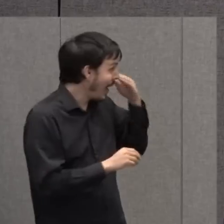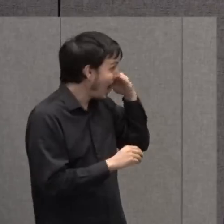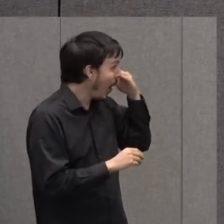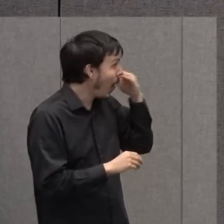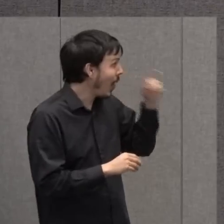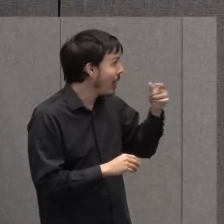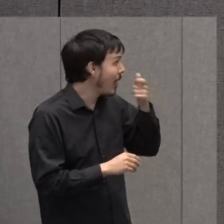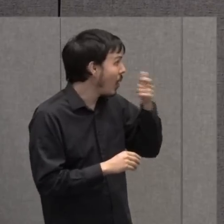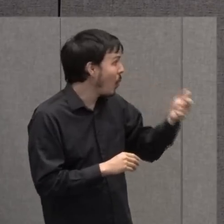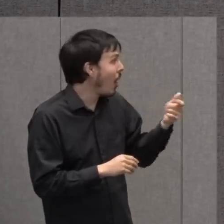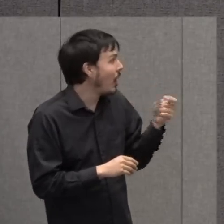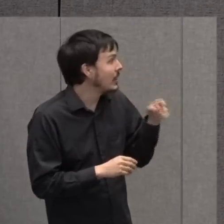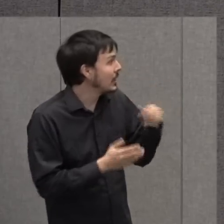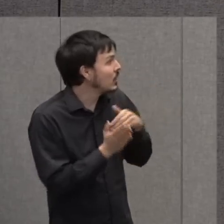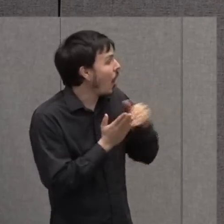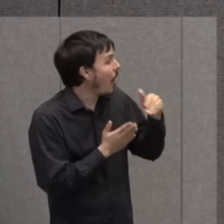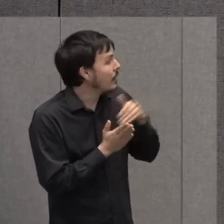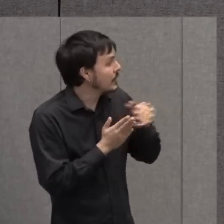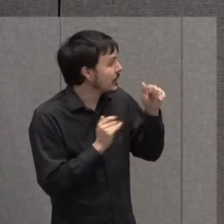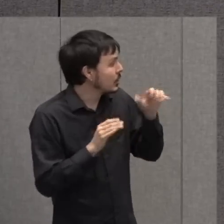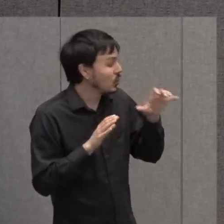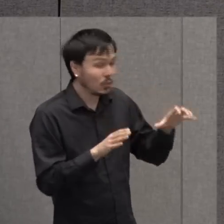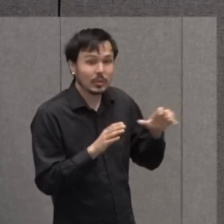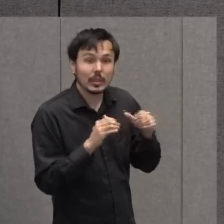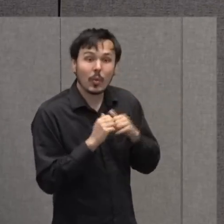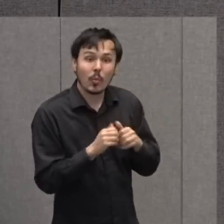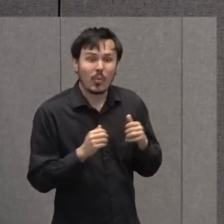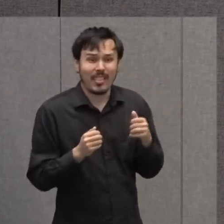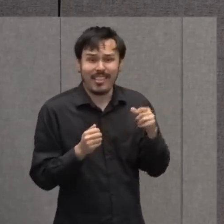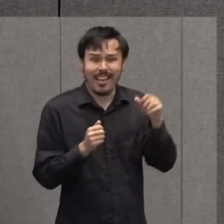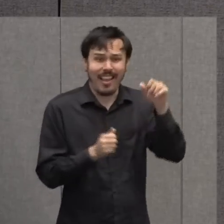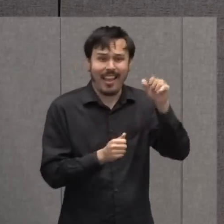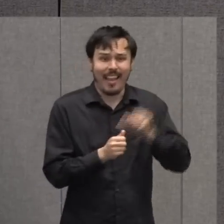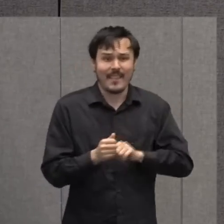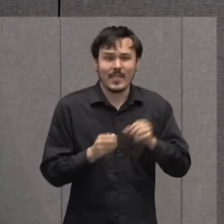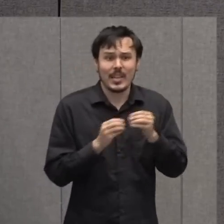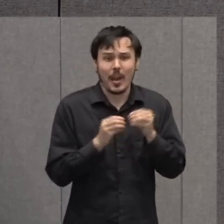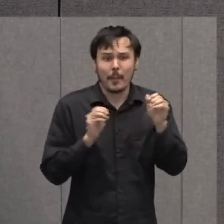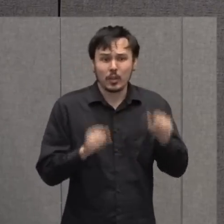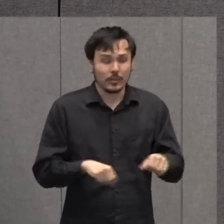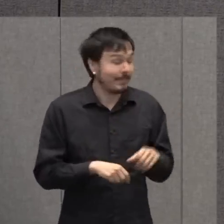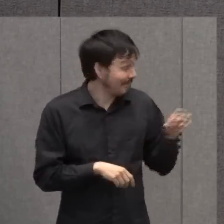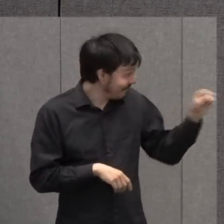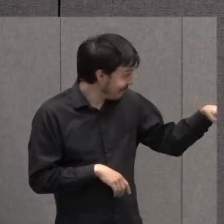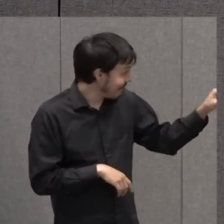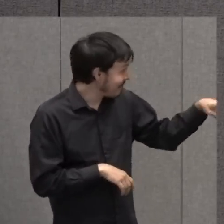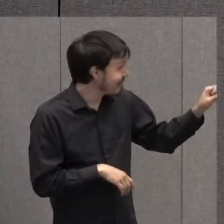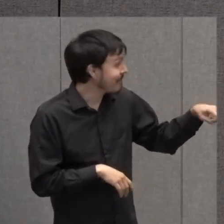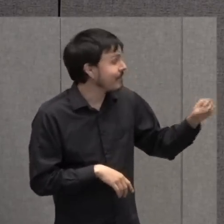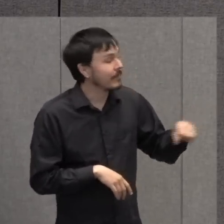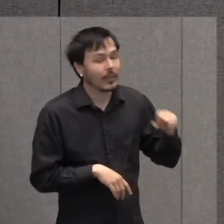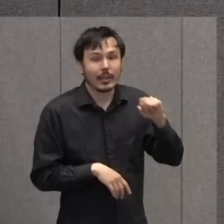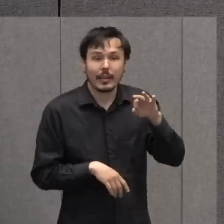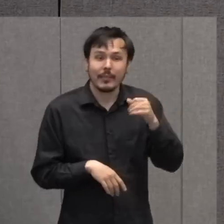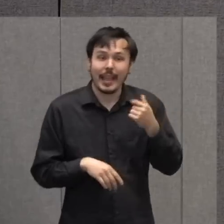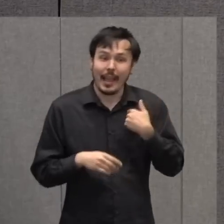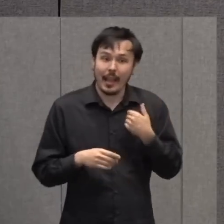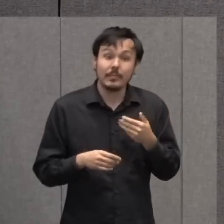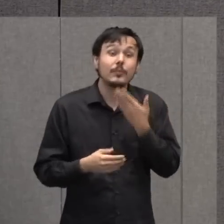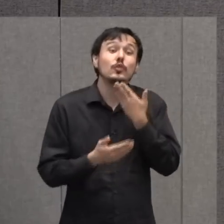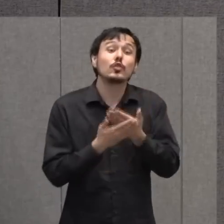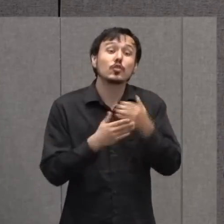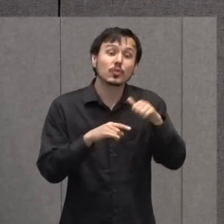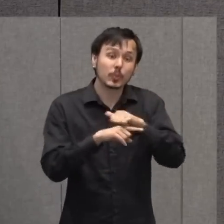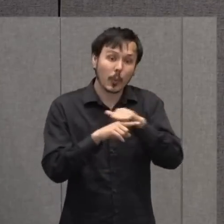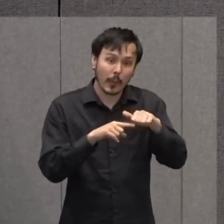watch this often, and they could do that with every number. that Every they number. Make. They could make that money if they have some change or And some it's good practice dollars at